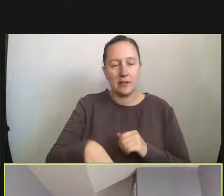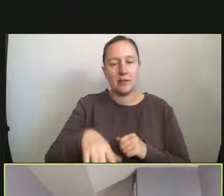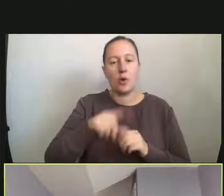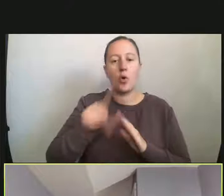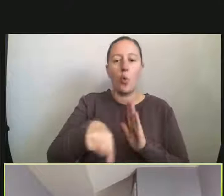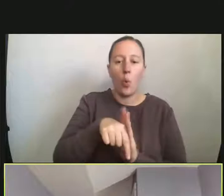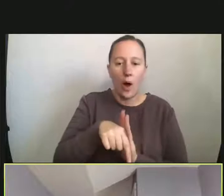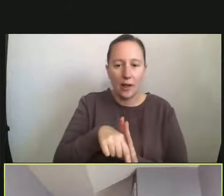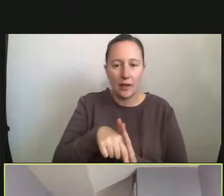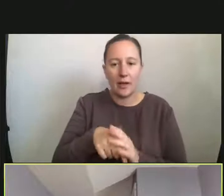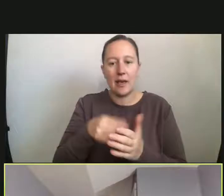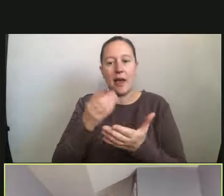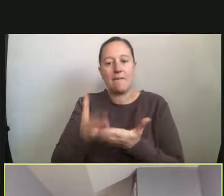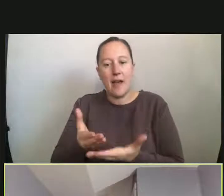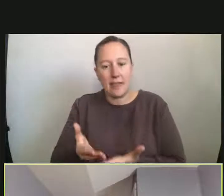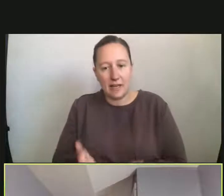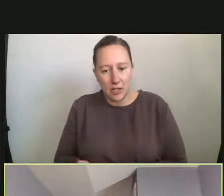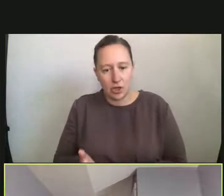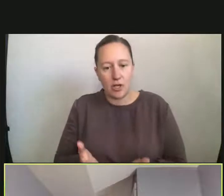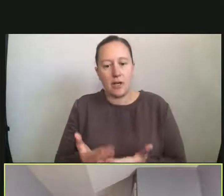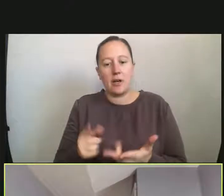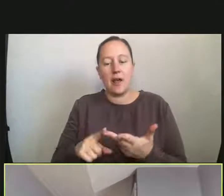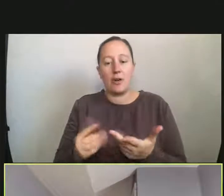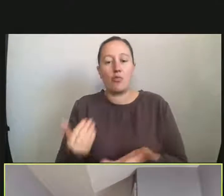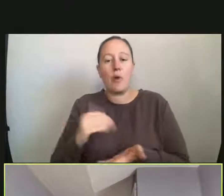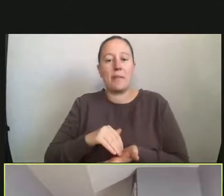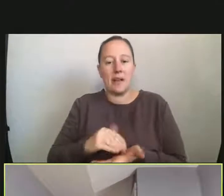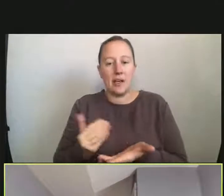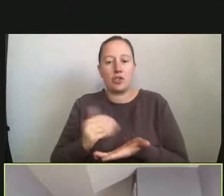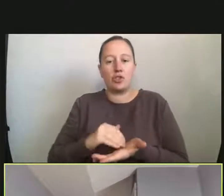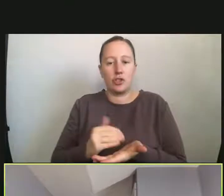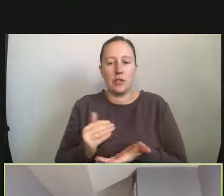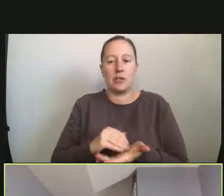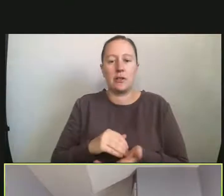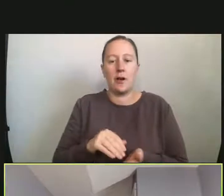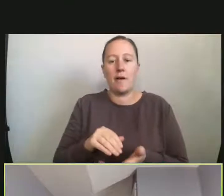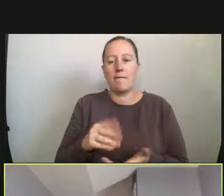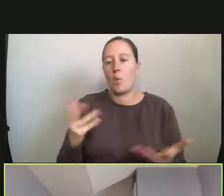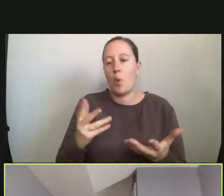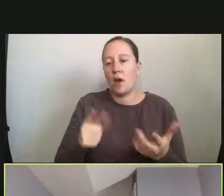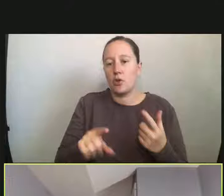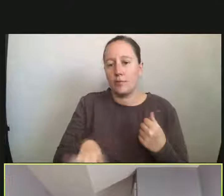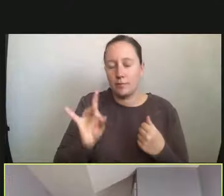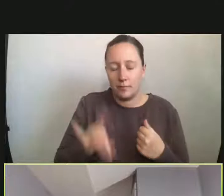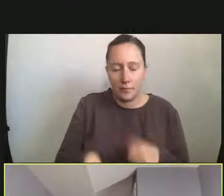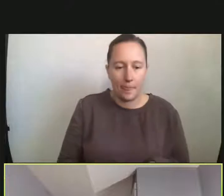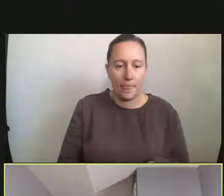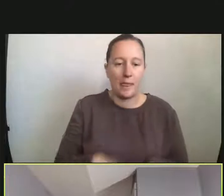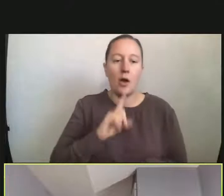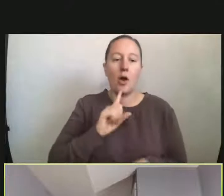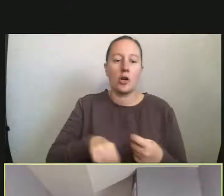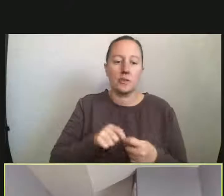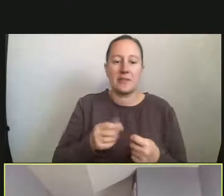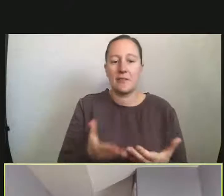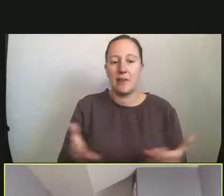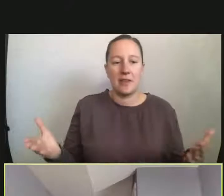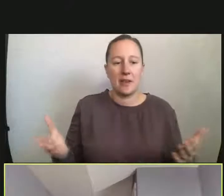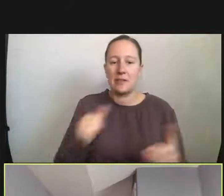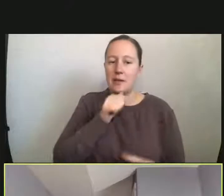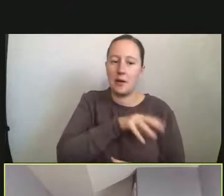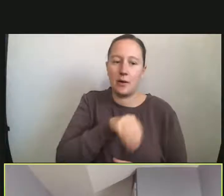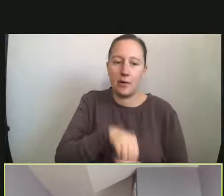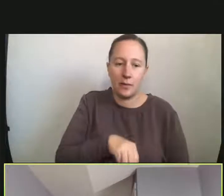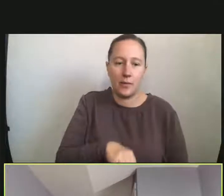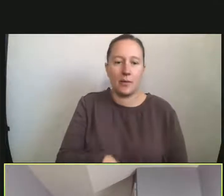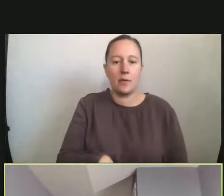quality and sort of validation and replication of the research findings. There are certain things, however, that are excluded from this definition, such